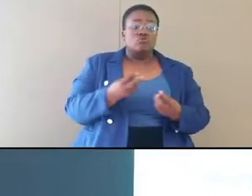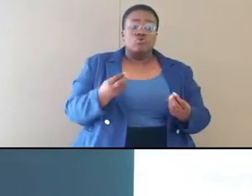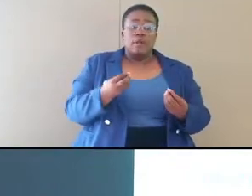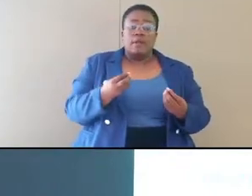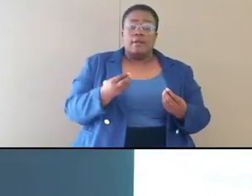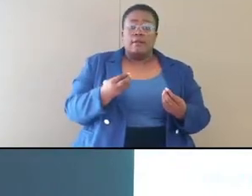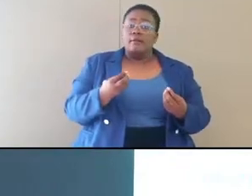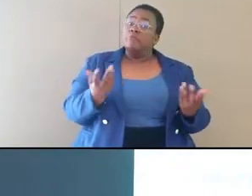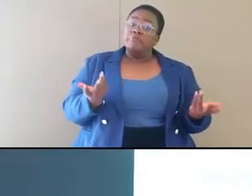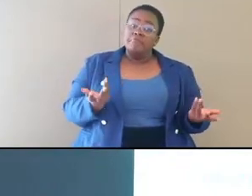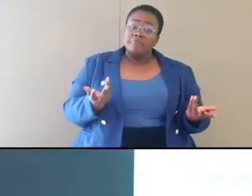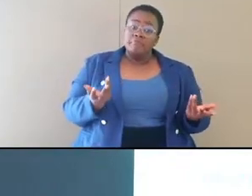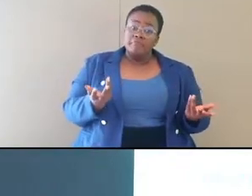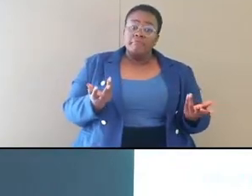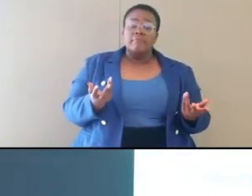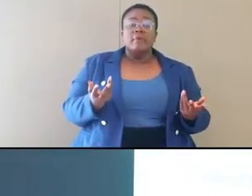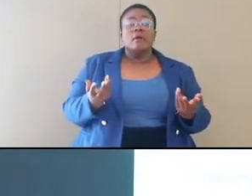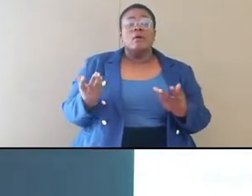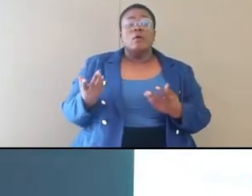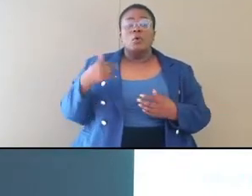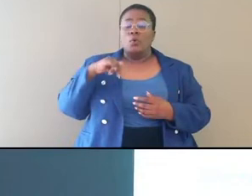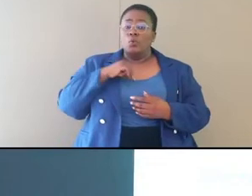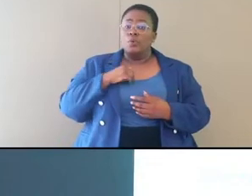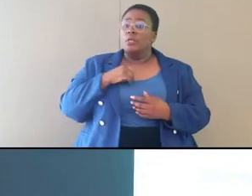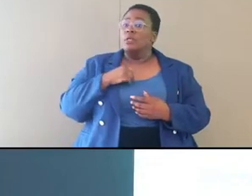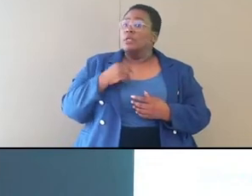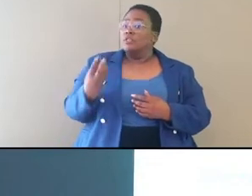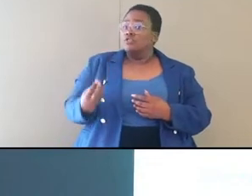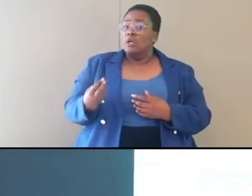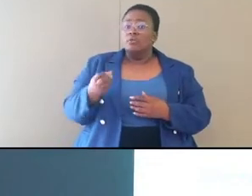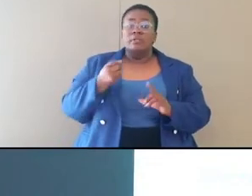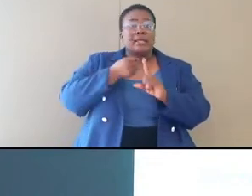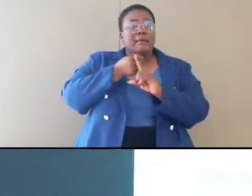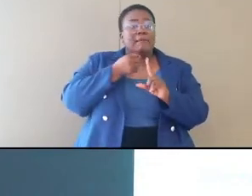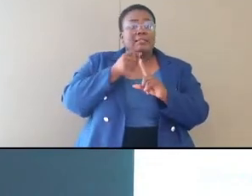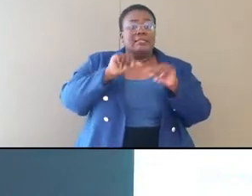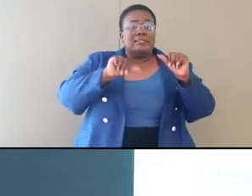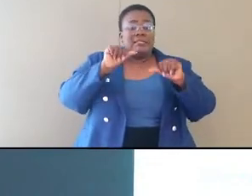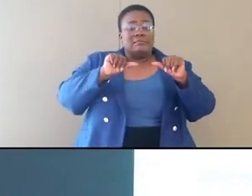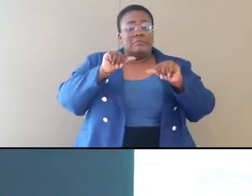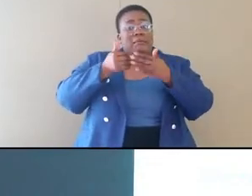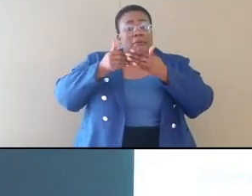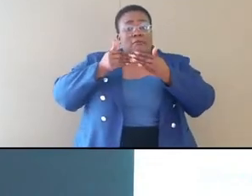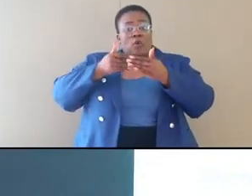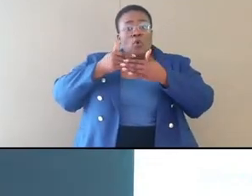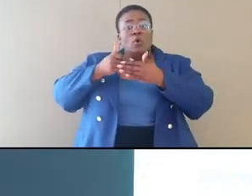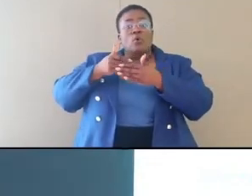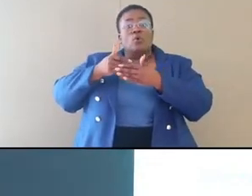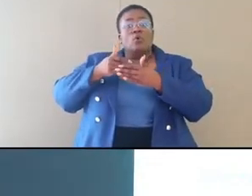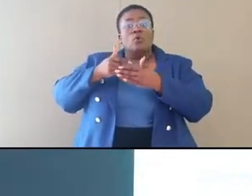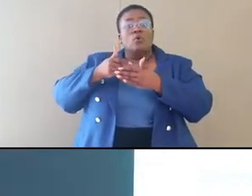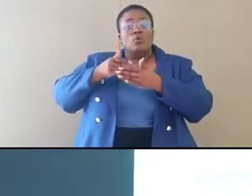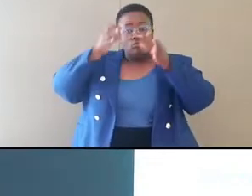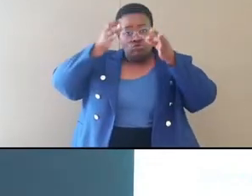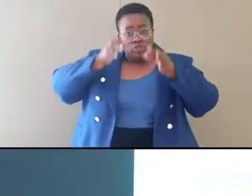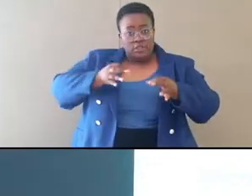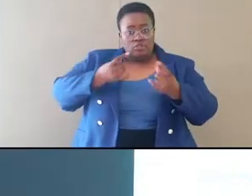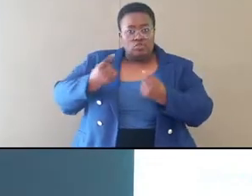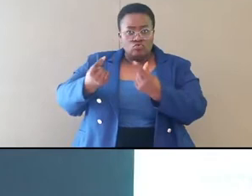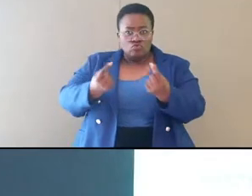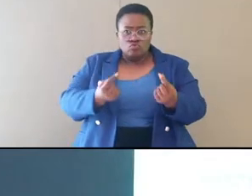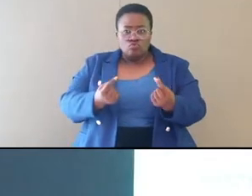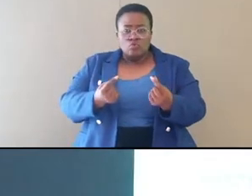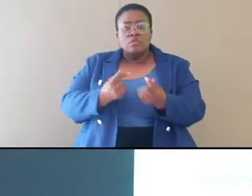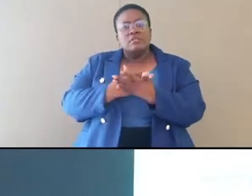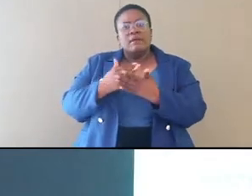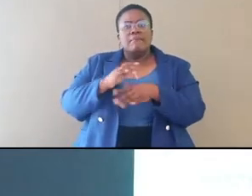-making? And have we done child impact assessments before we make these challenging decisions? Often people think you just need to do a